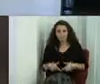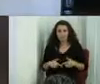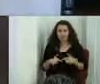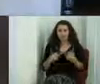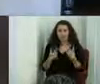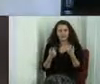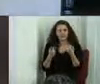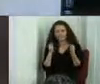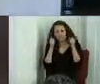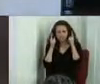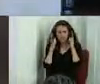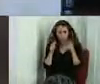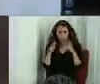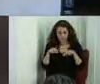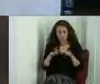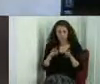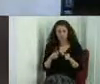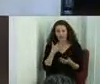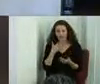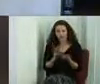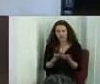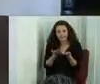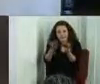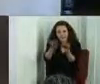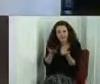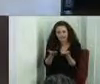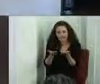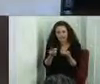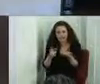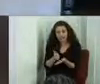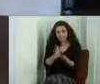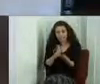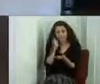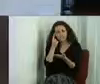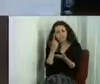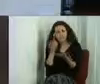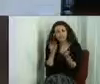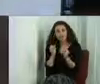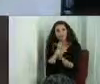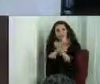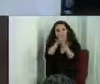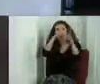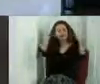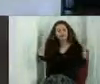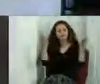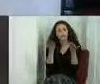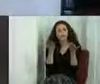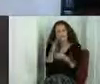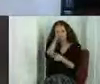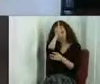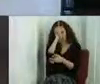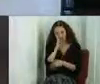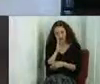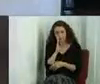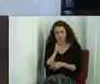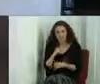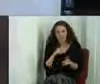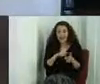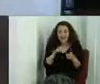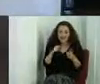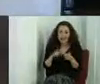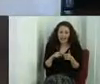and thanksgiving helps us to understand the vastness of who God is, then we have found